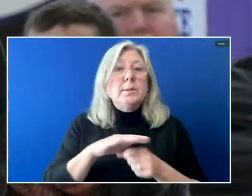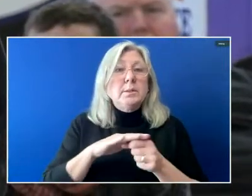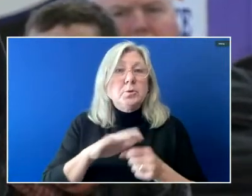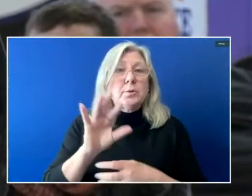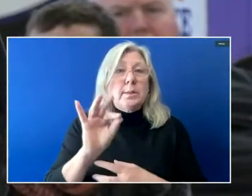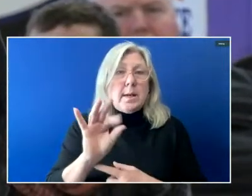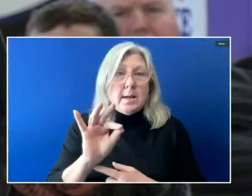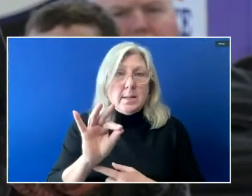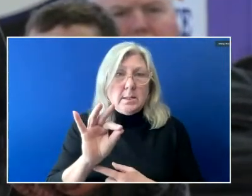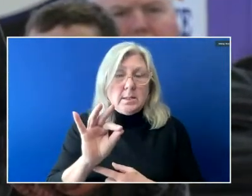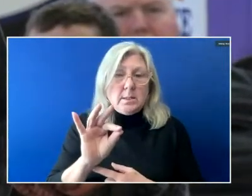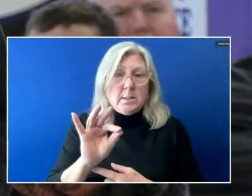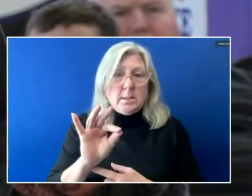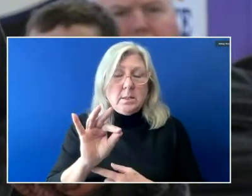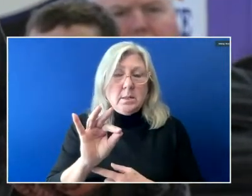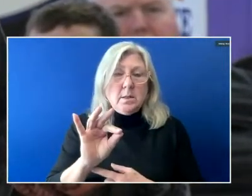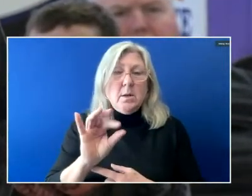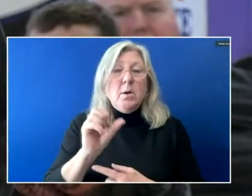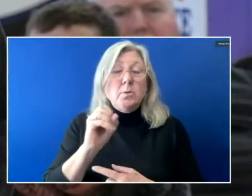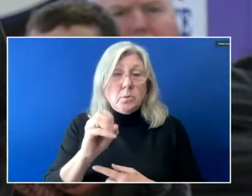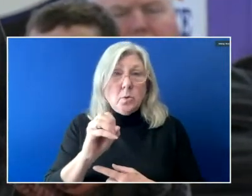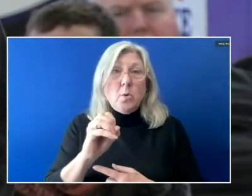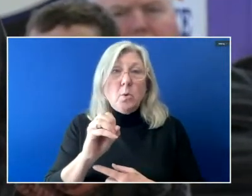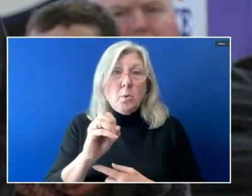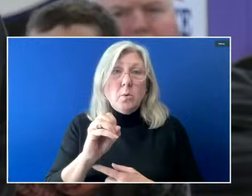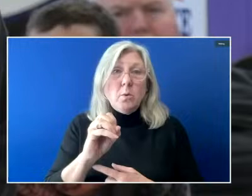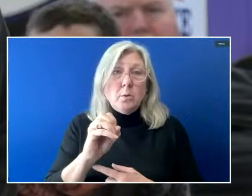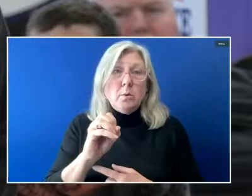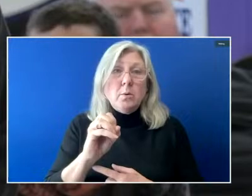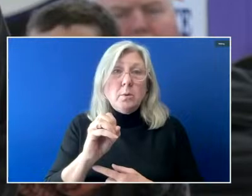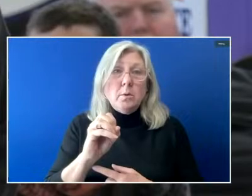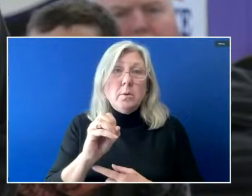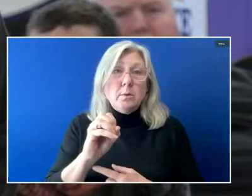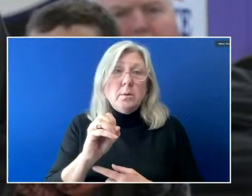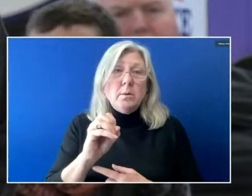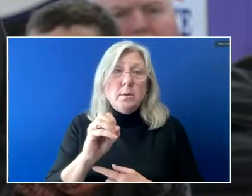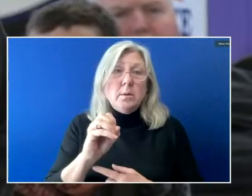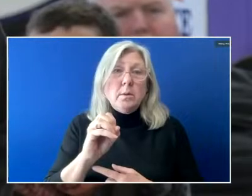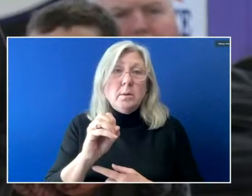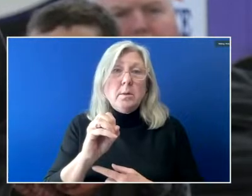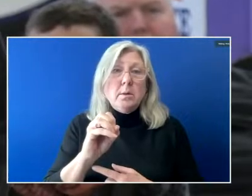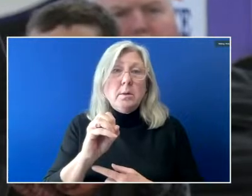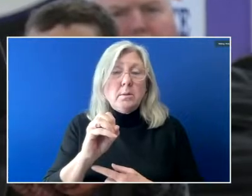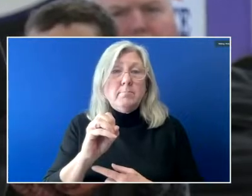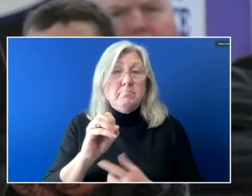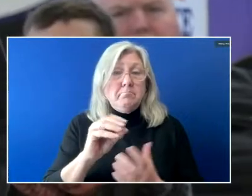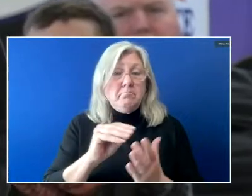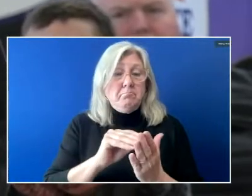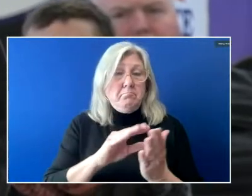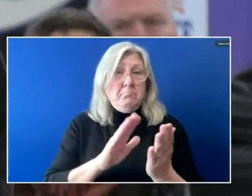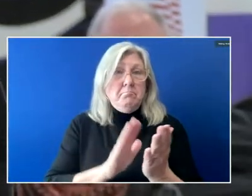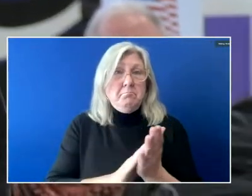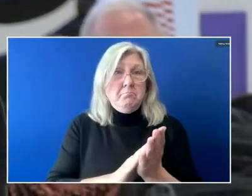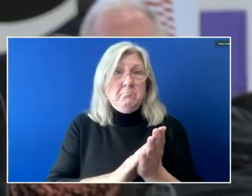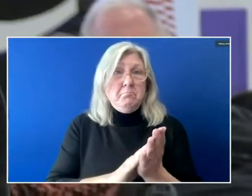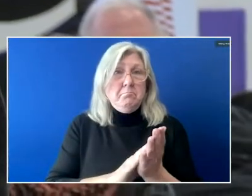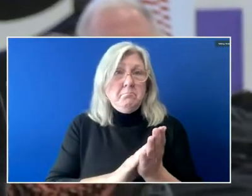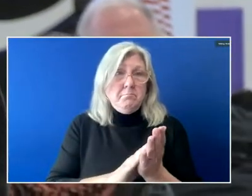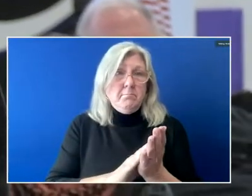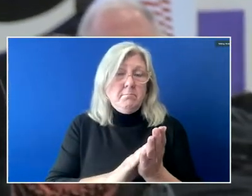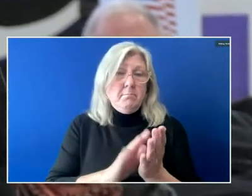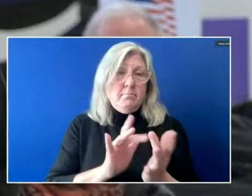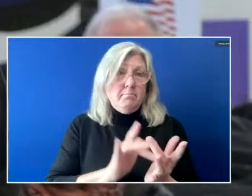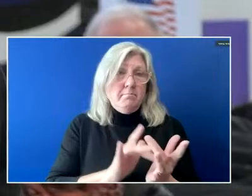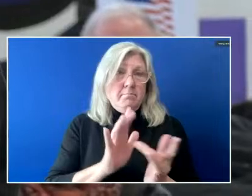9 so it is written an eye for an eye a tooth for a